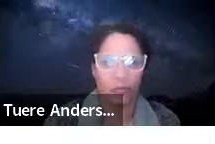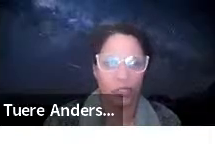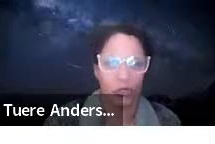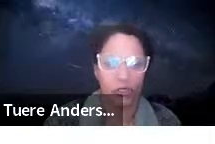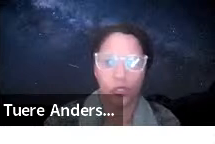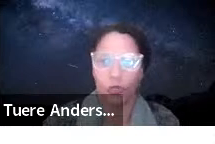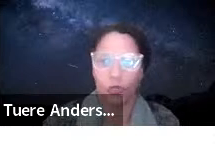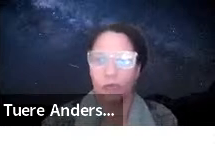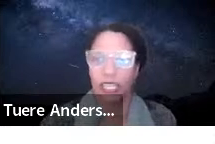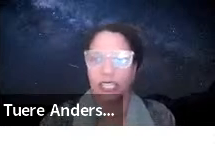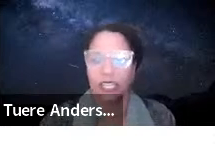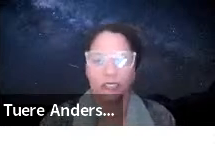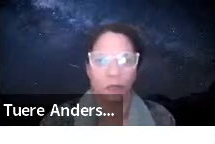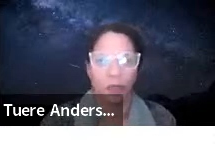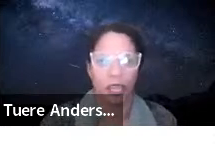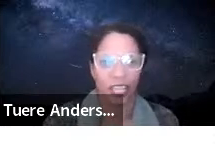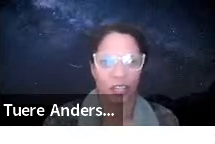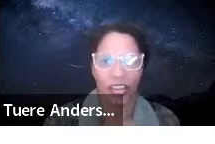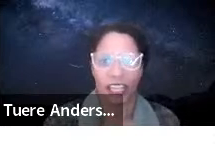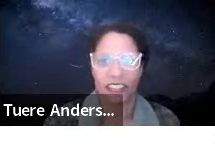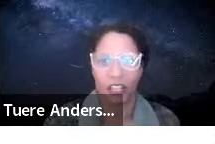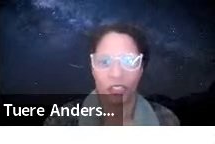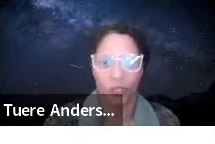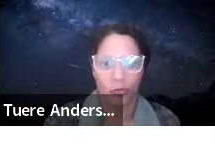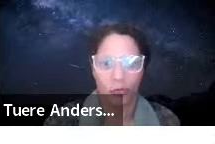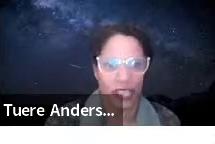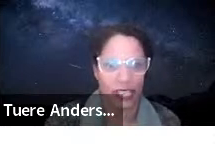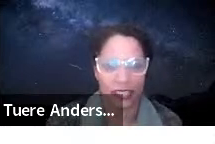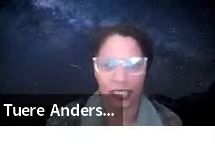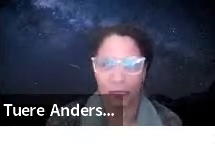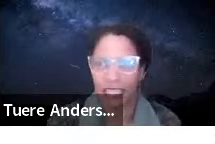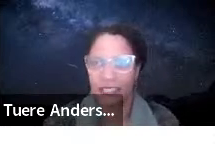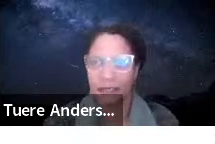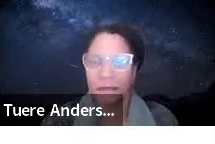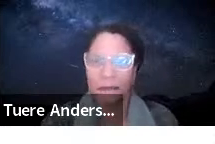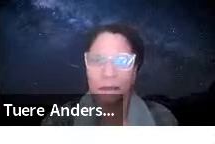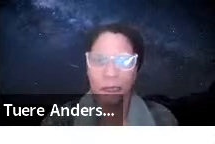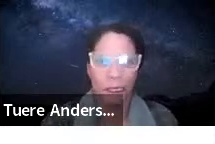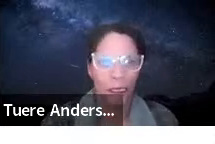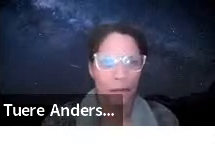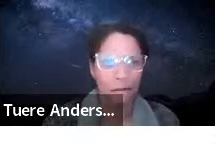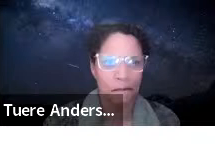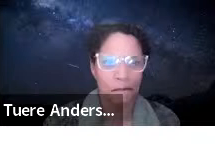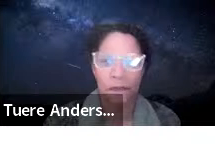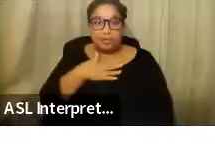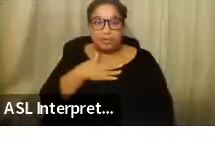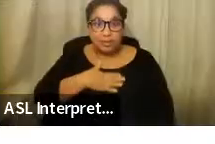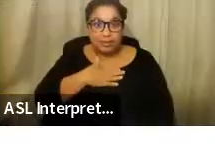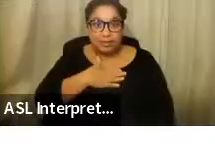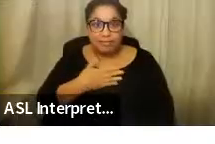Maylene to make sure to pin and spotlight our ASL interpreter, Destiny, please.